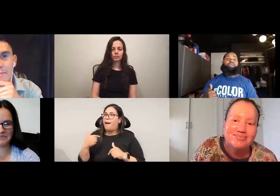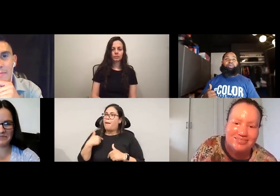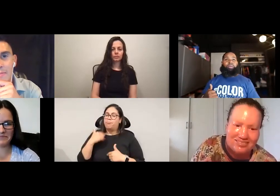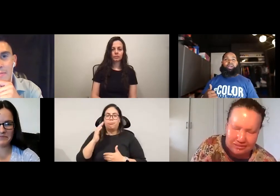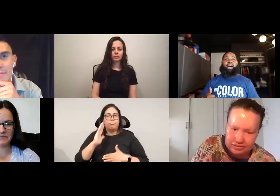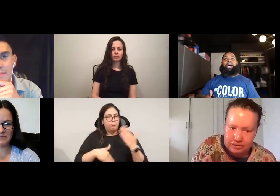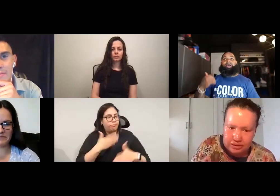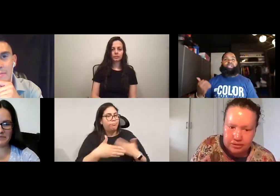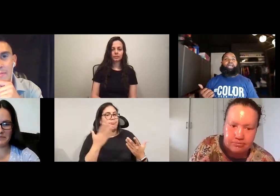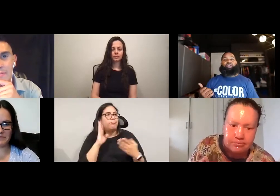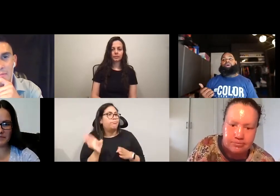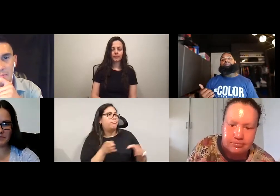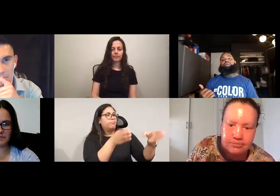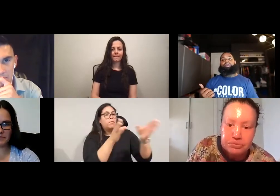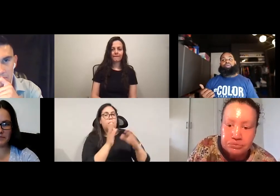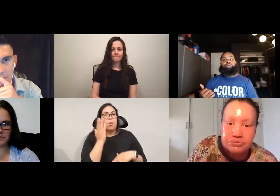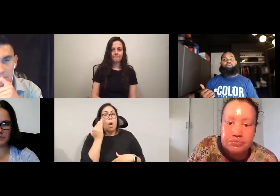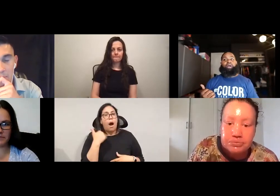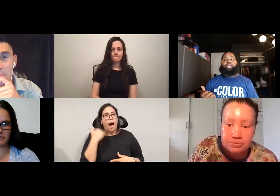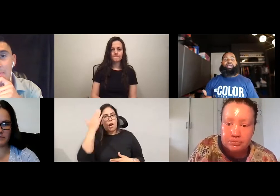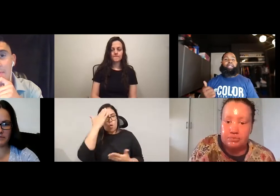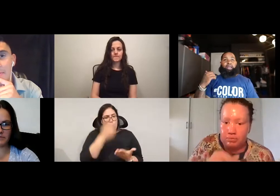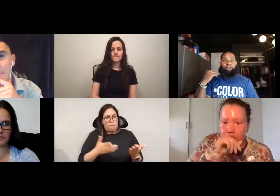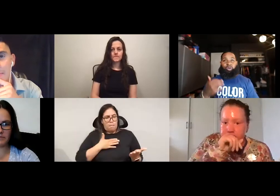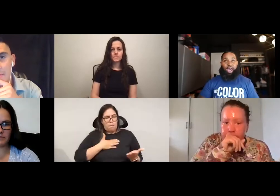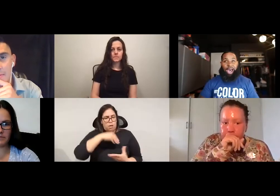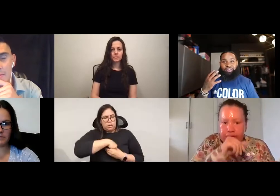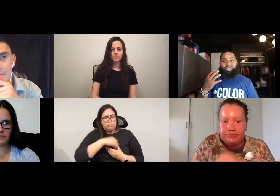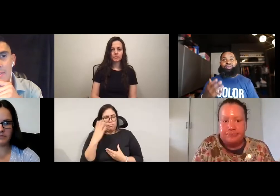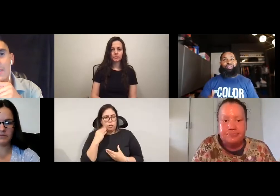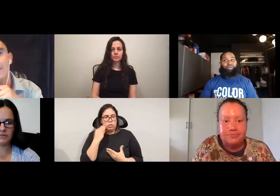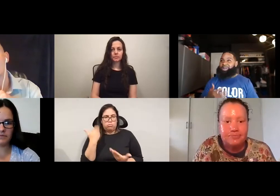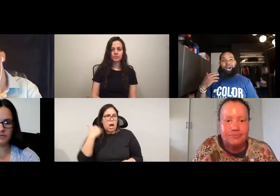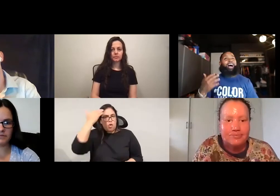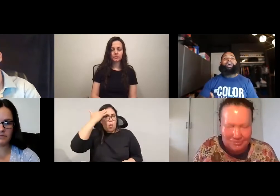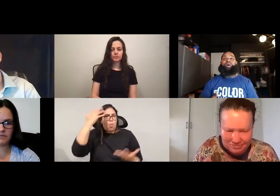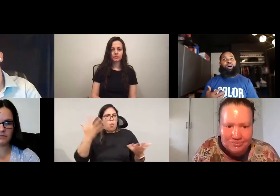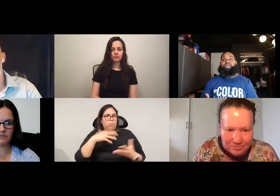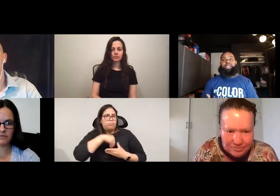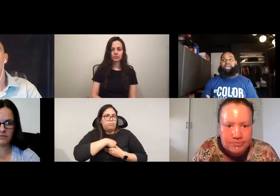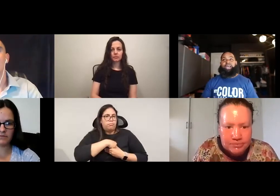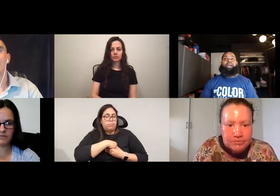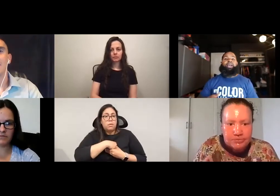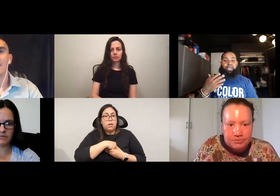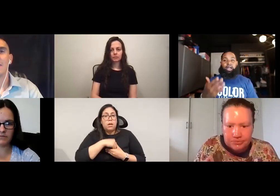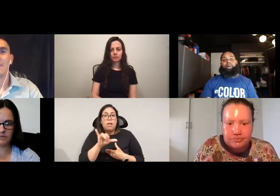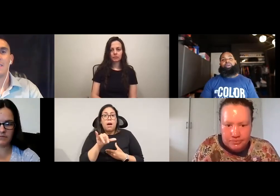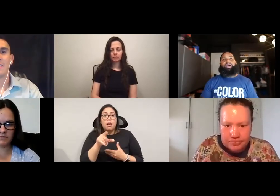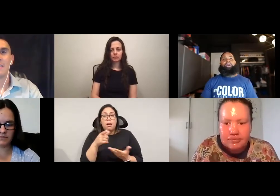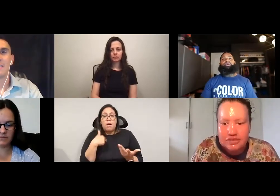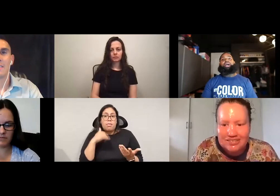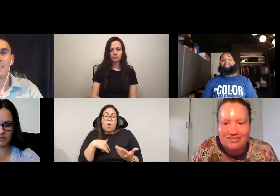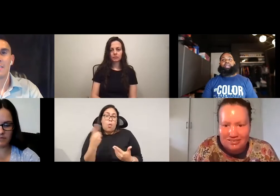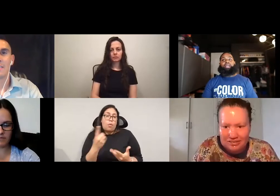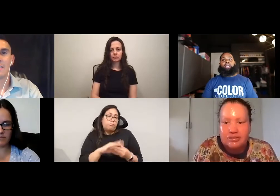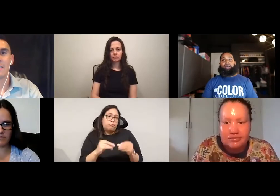on because I know exactly what I'm going through. But I think that you have to, I will always say it. It's all about creating